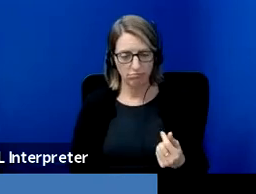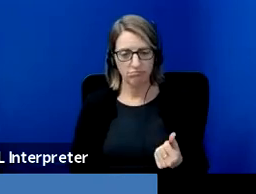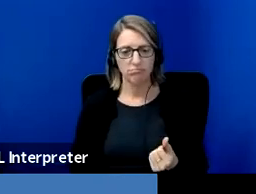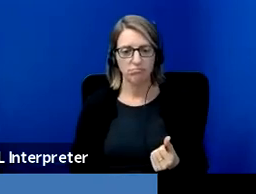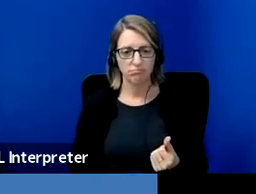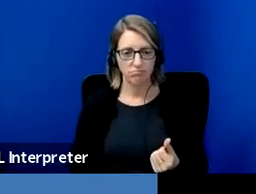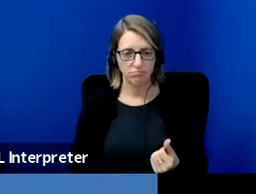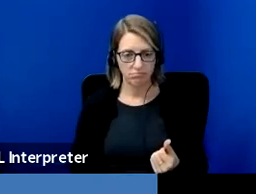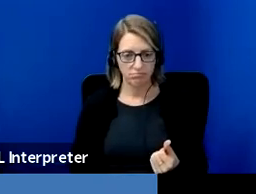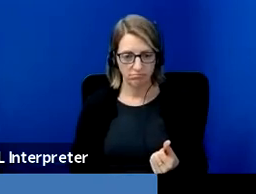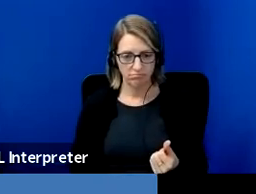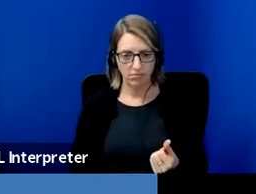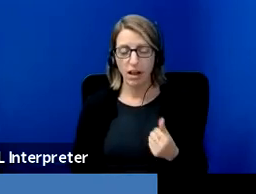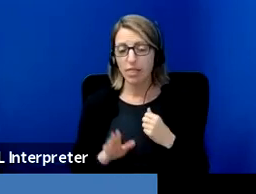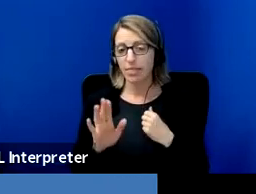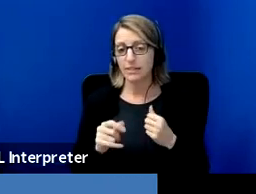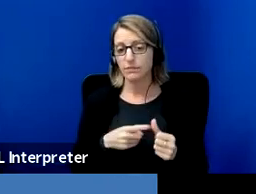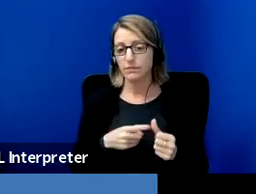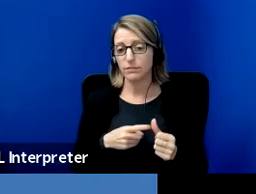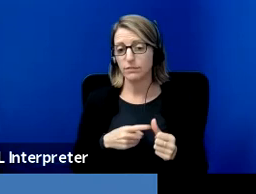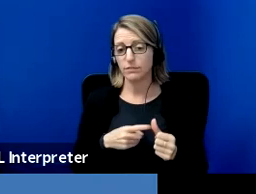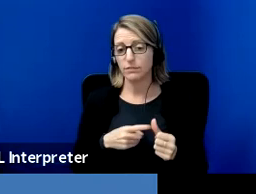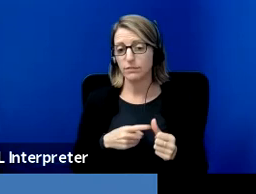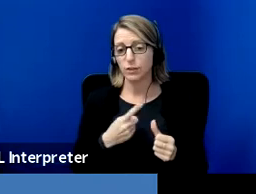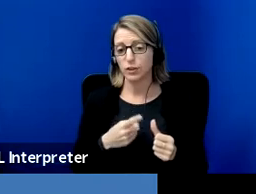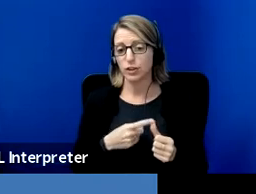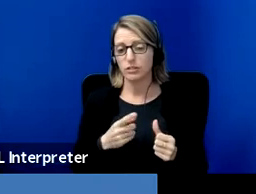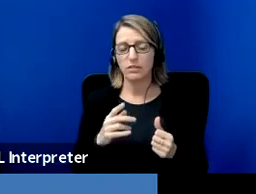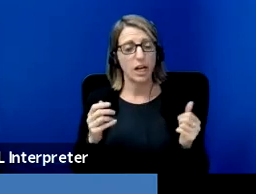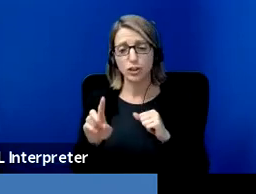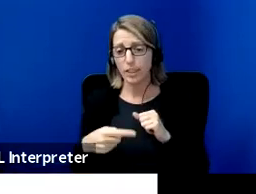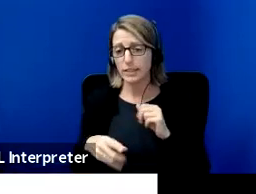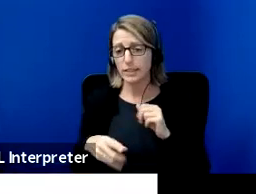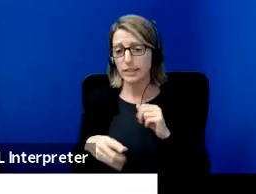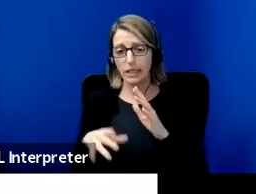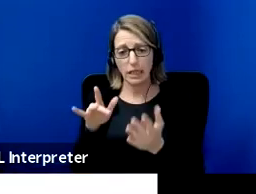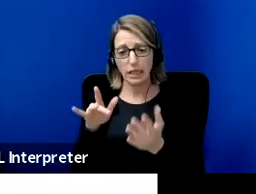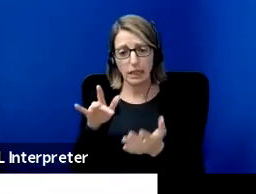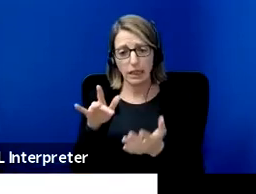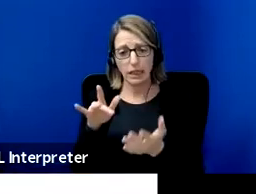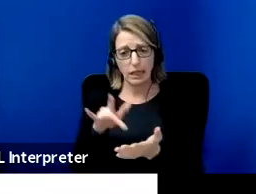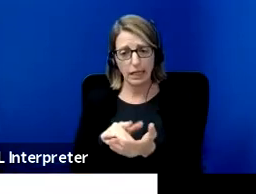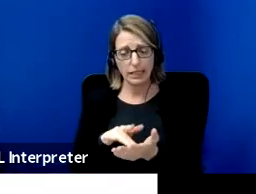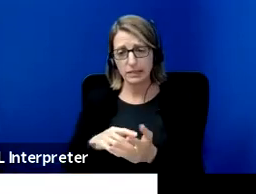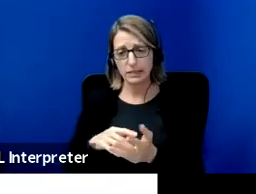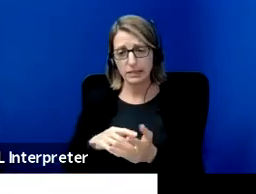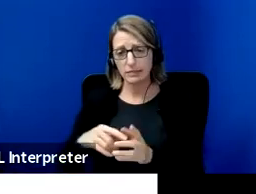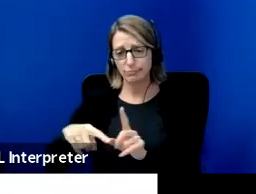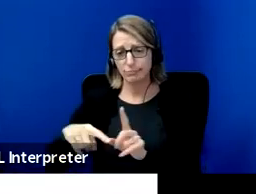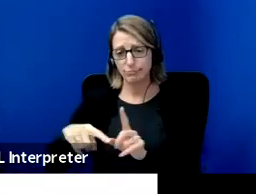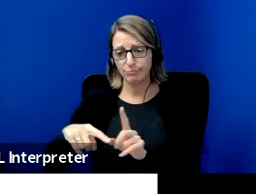Okay, so that's the first thing. And all I did was click add, post student work, and added a photo.